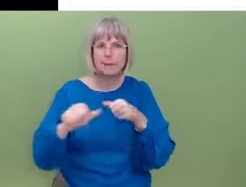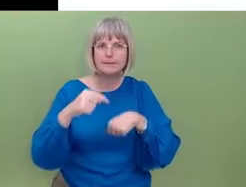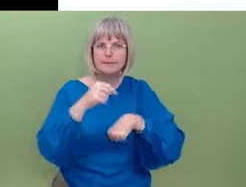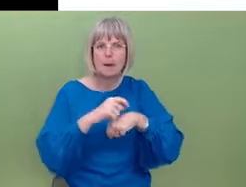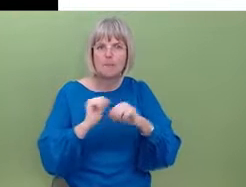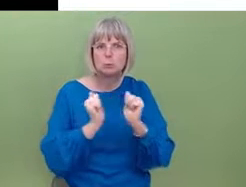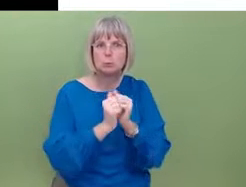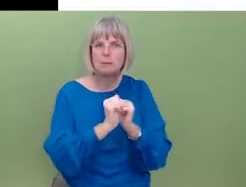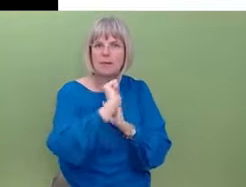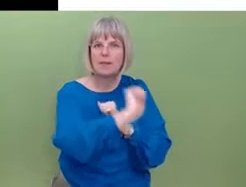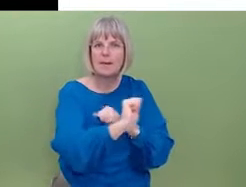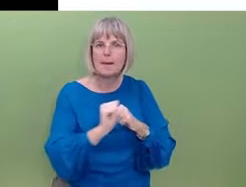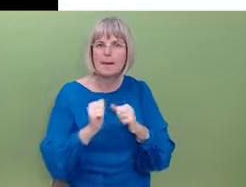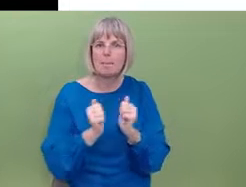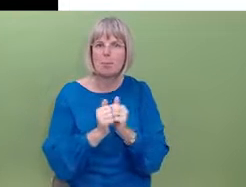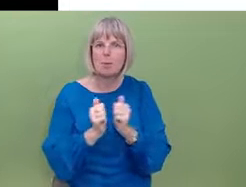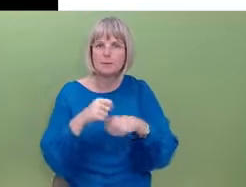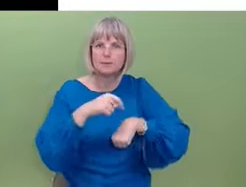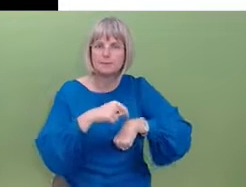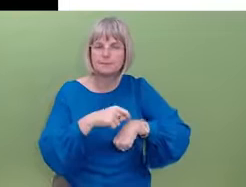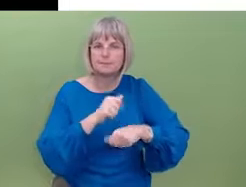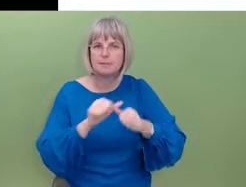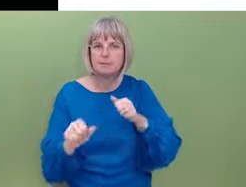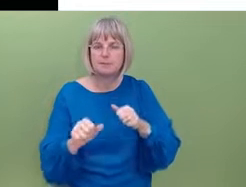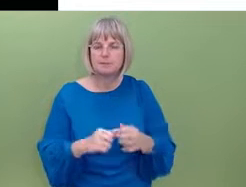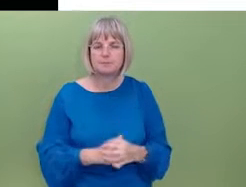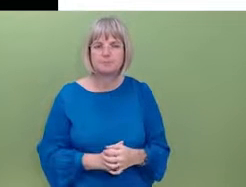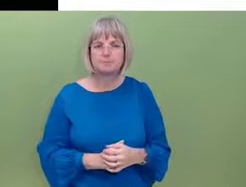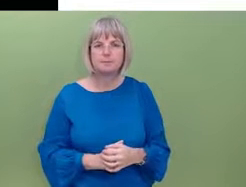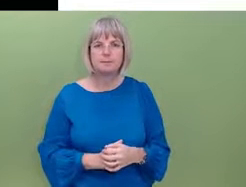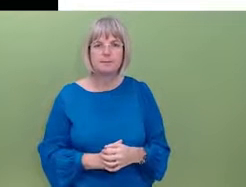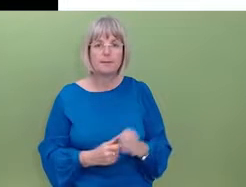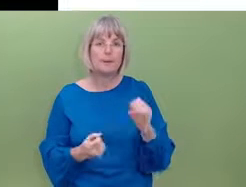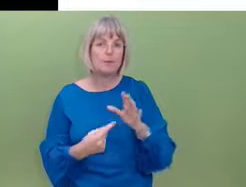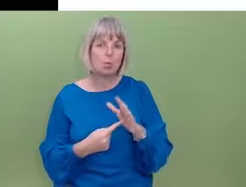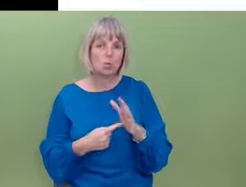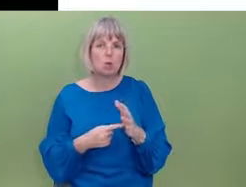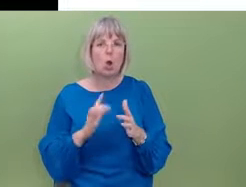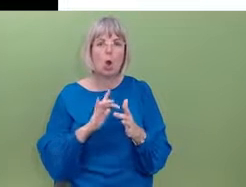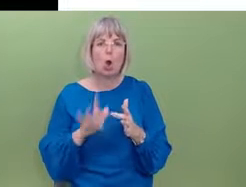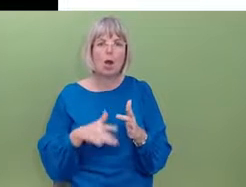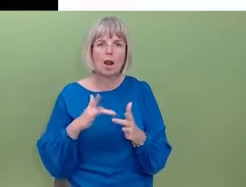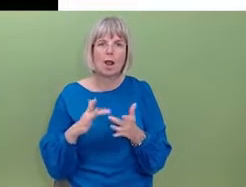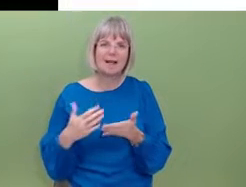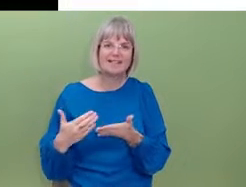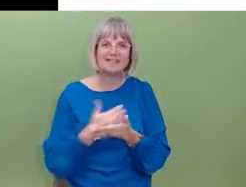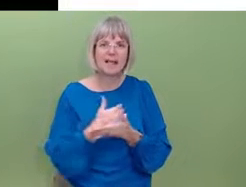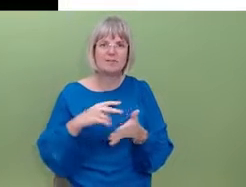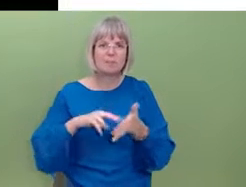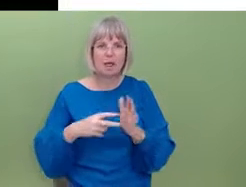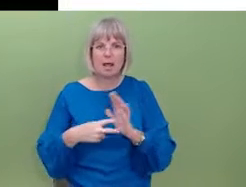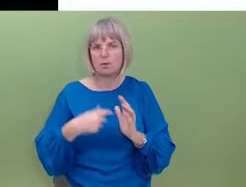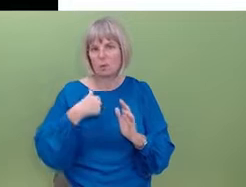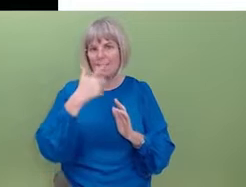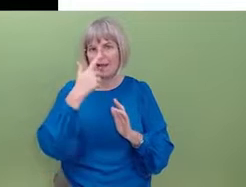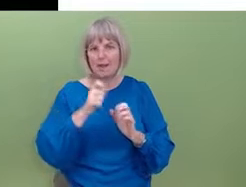appointment. It's important that we have online safety plans where we can share our screen or email over,